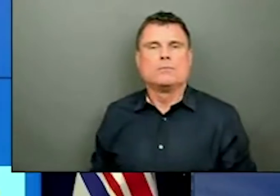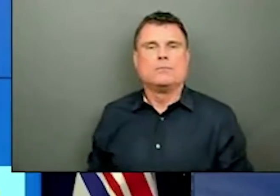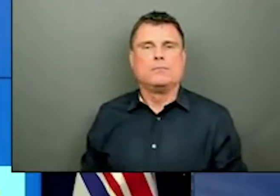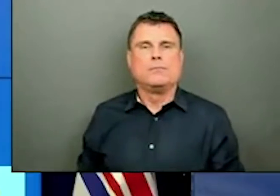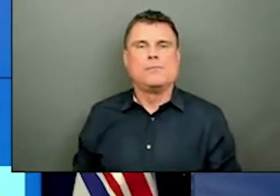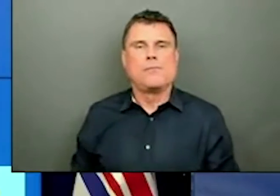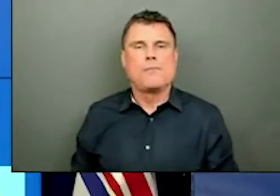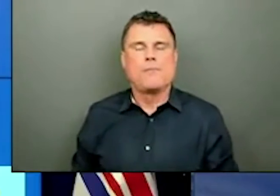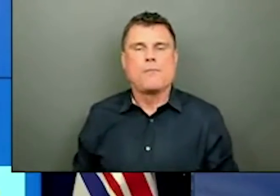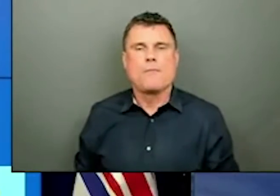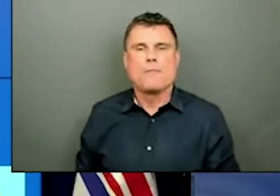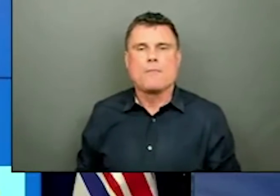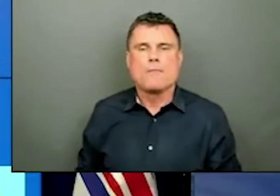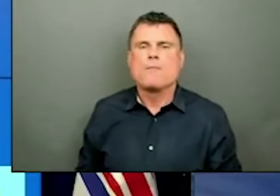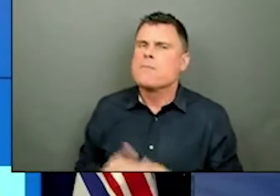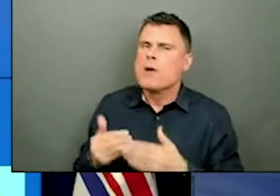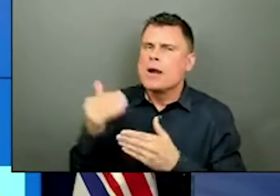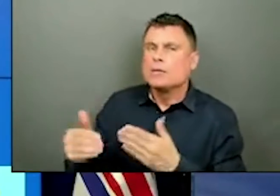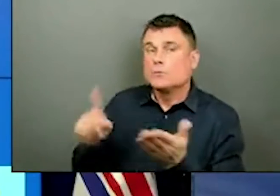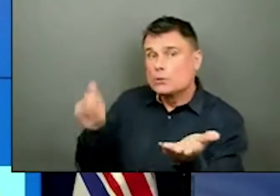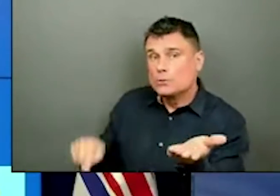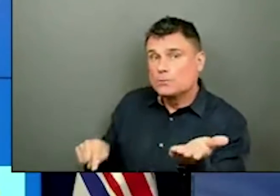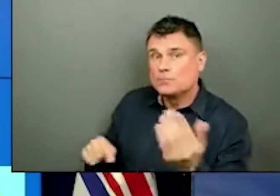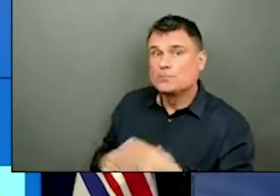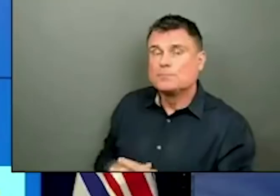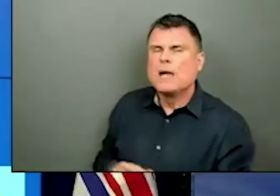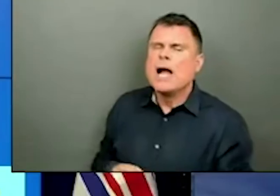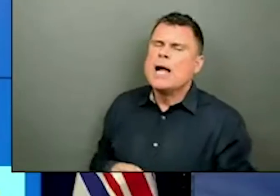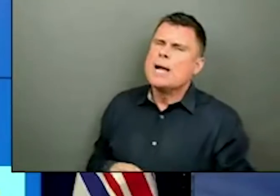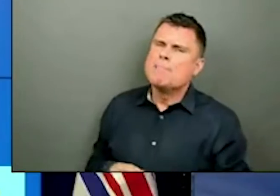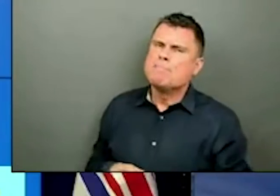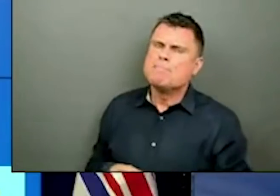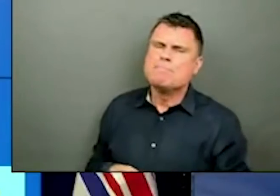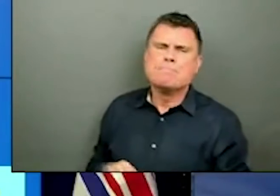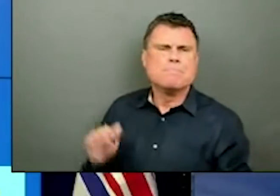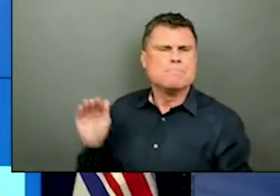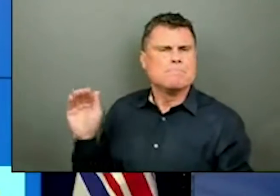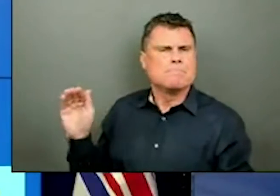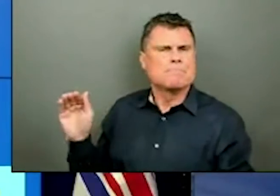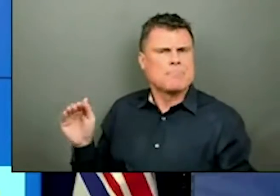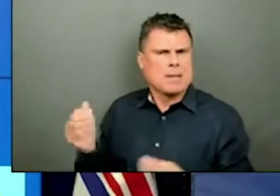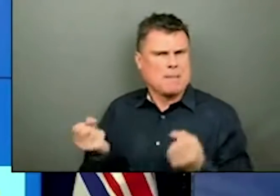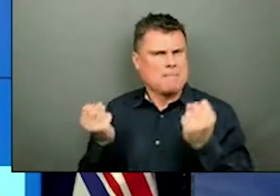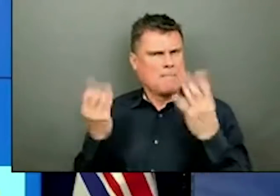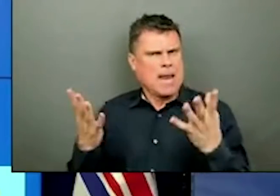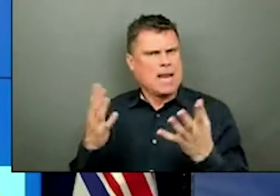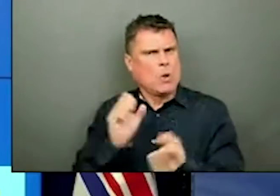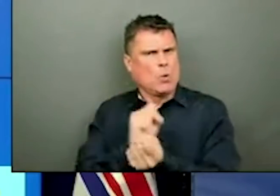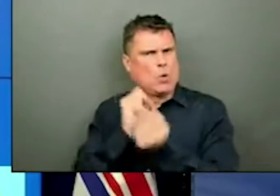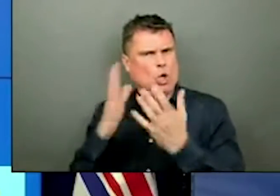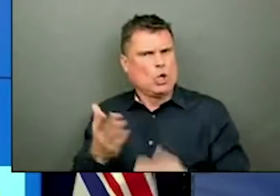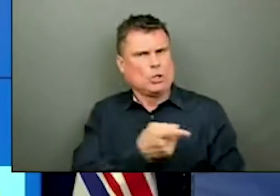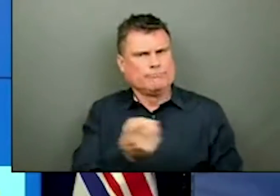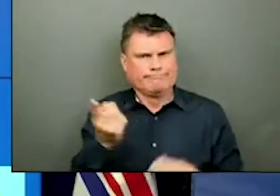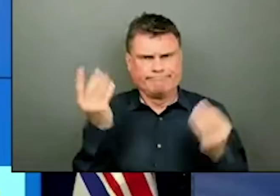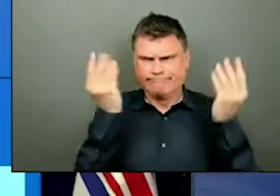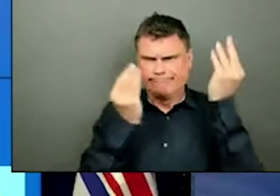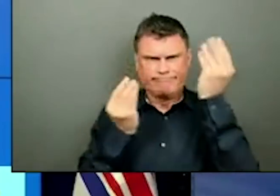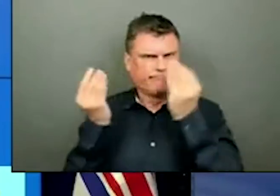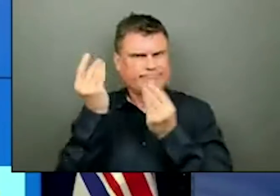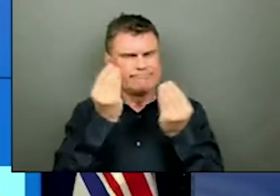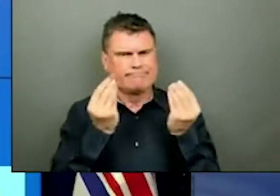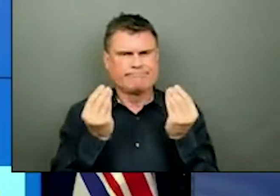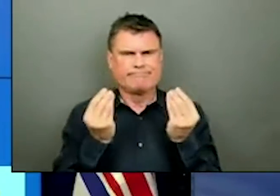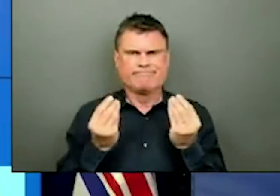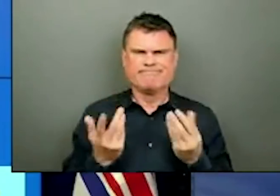Minister, what do you say to workers who are looking at this and saying, what's there for me, especially considering that they're